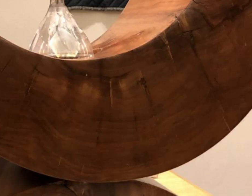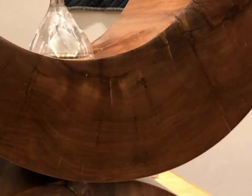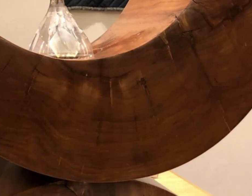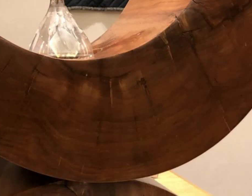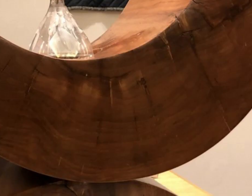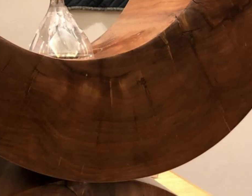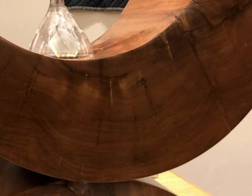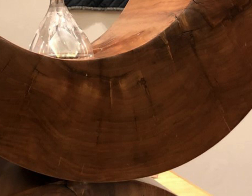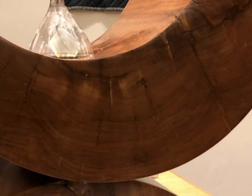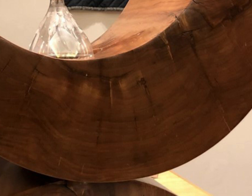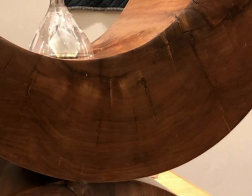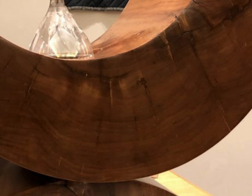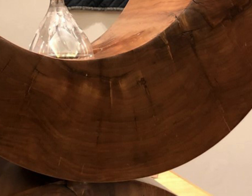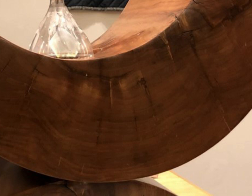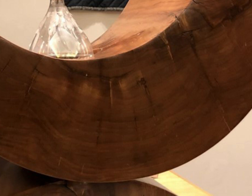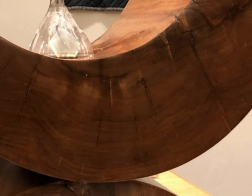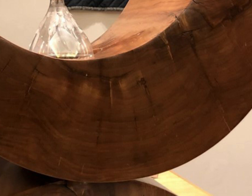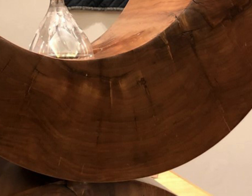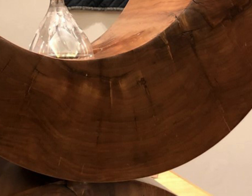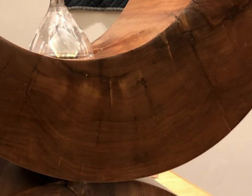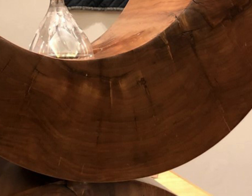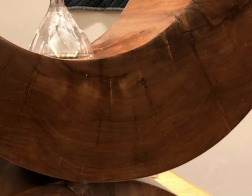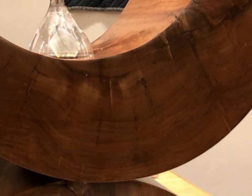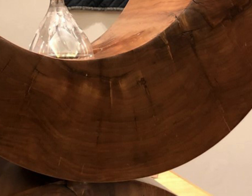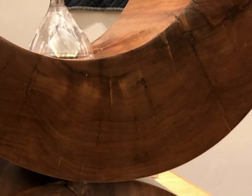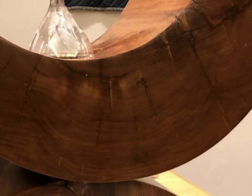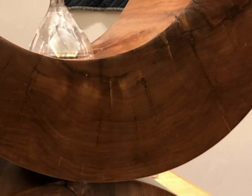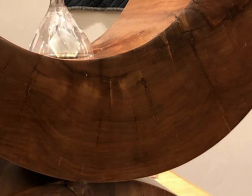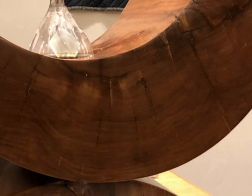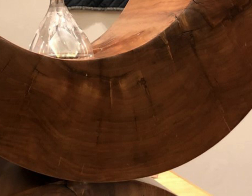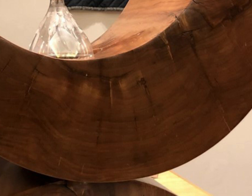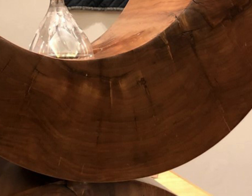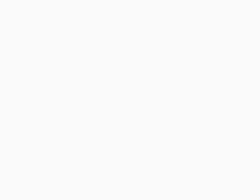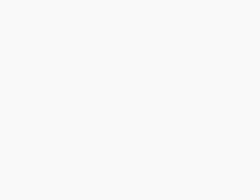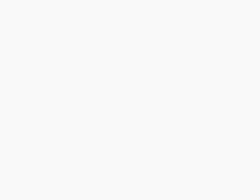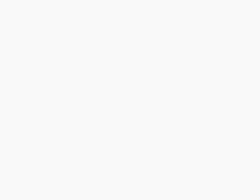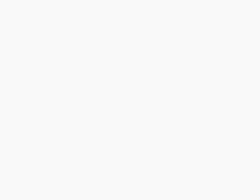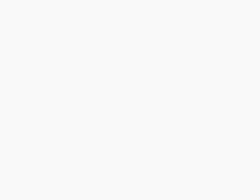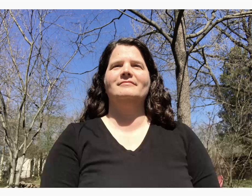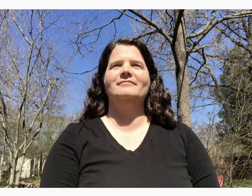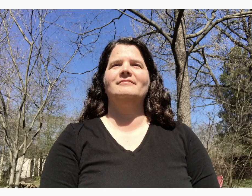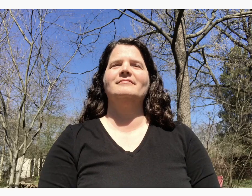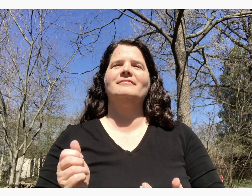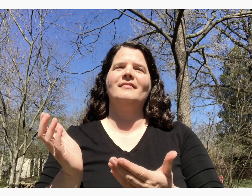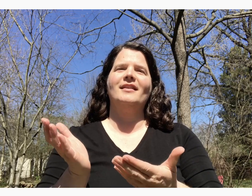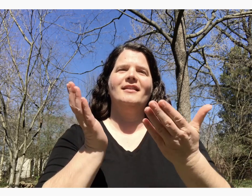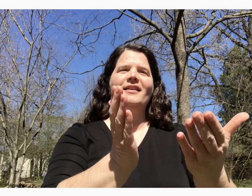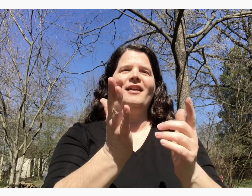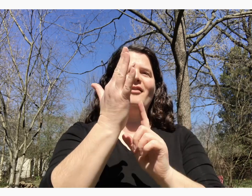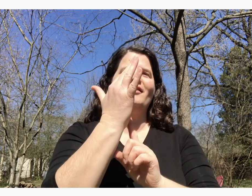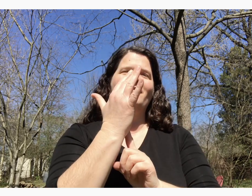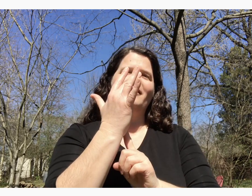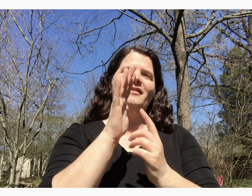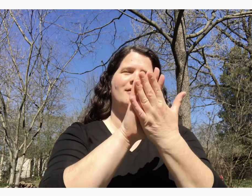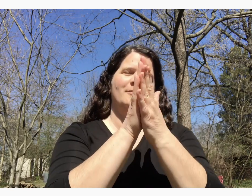flame. Please join me in the words of our chalice extinguishing. Carry the